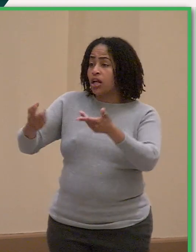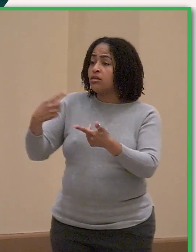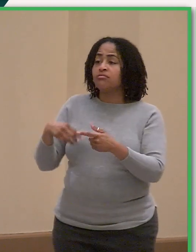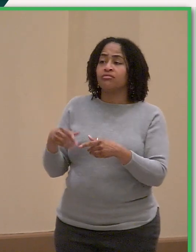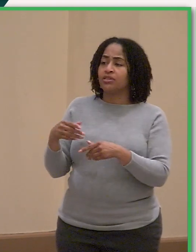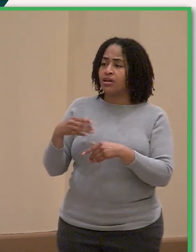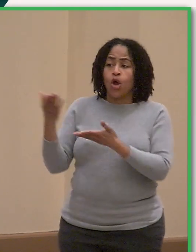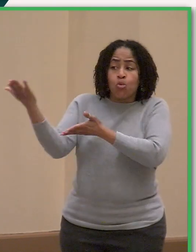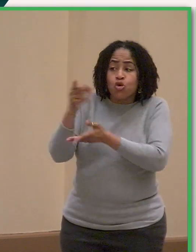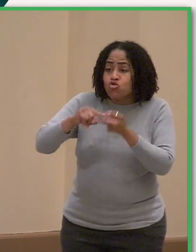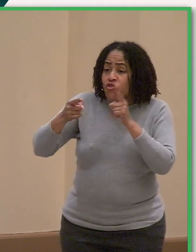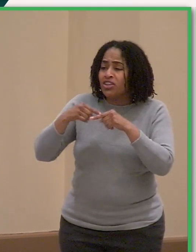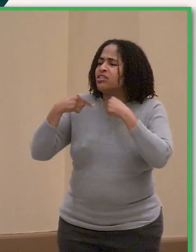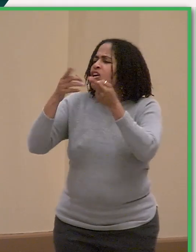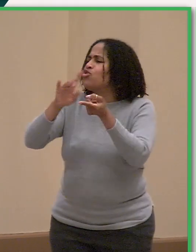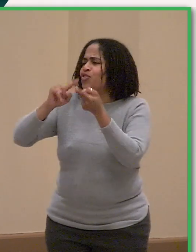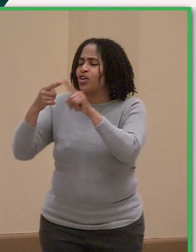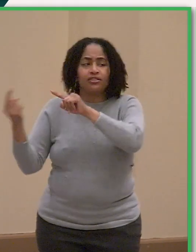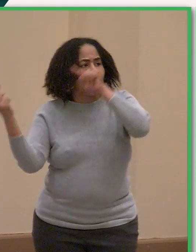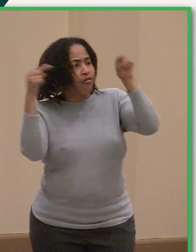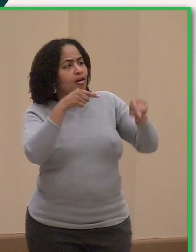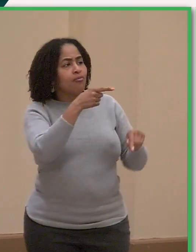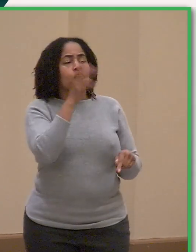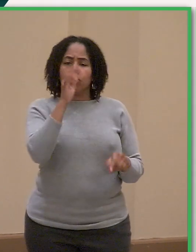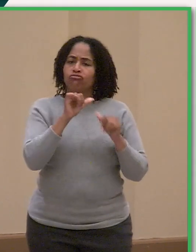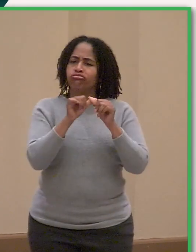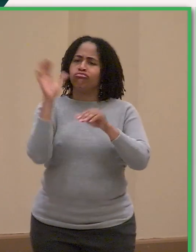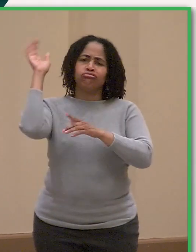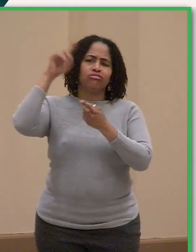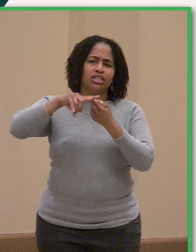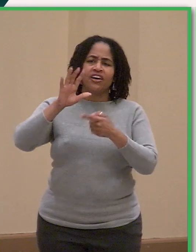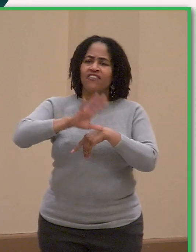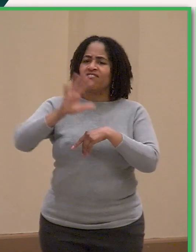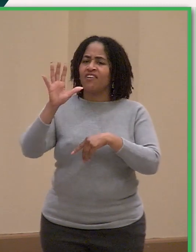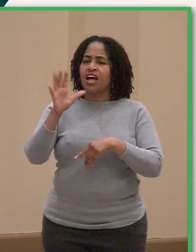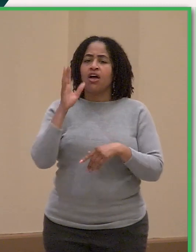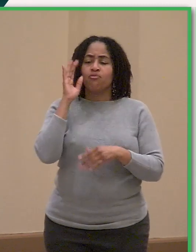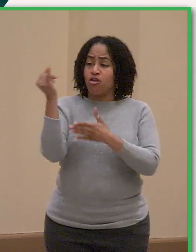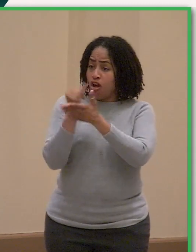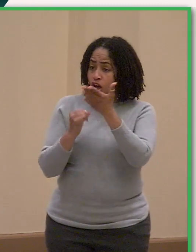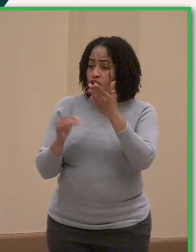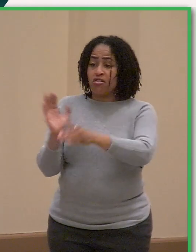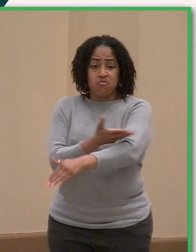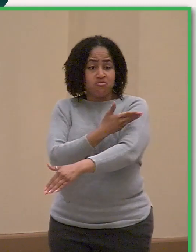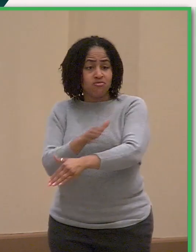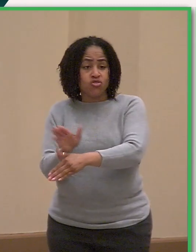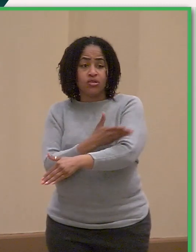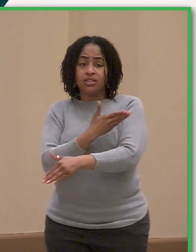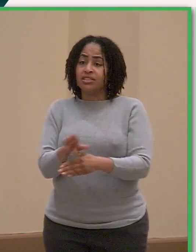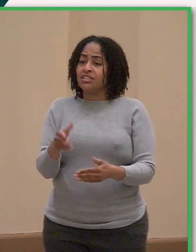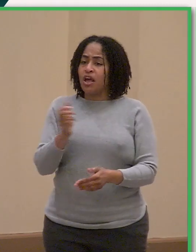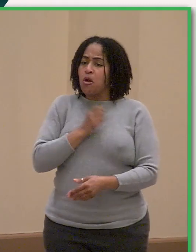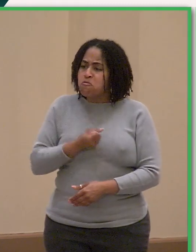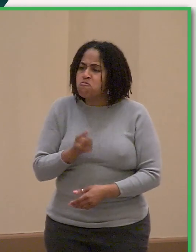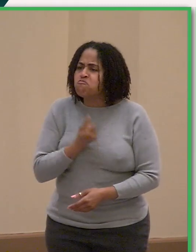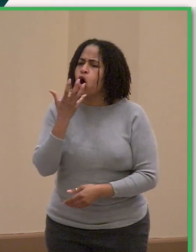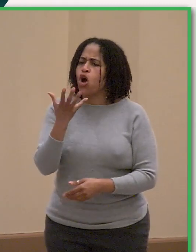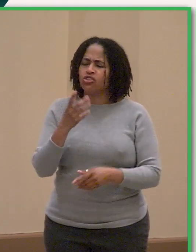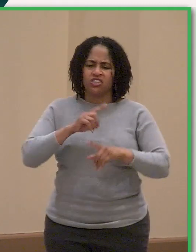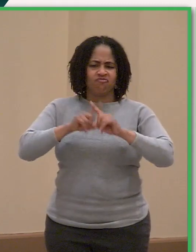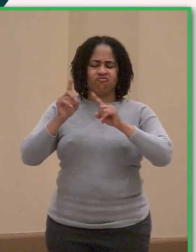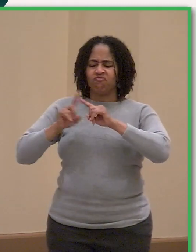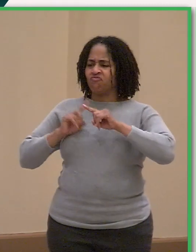tell a friend. And it's going to go till 5 o'clock. There'll be art, there'll be music, there'll be friends, family, poetry, just a little